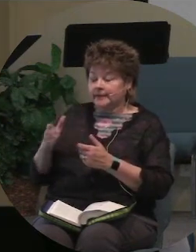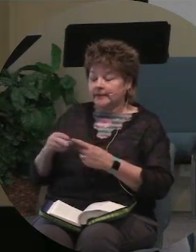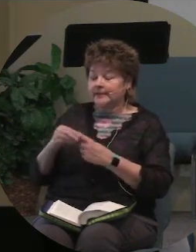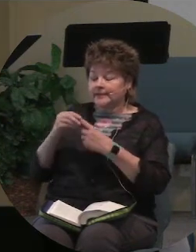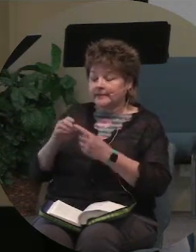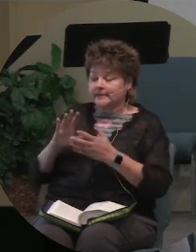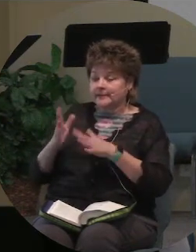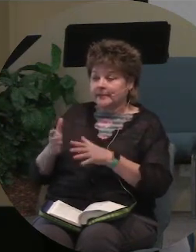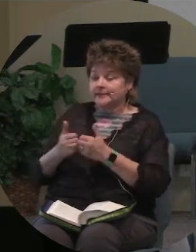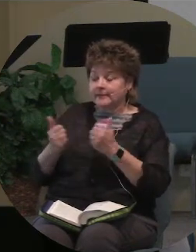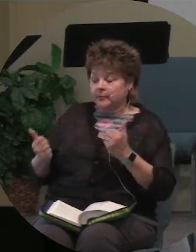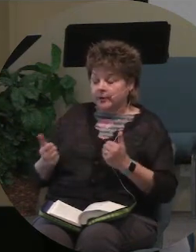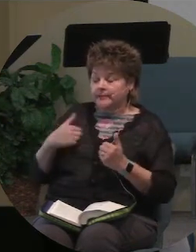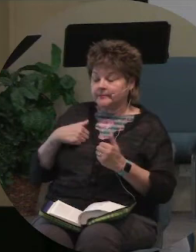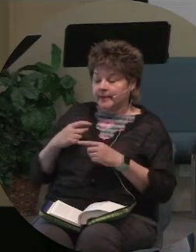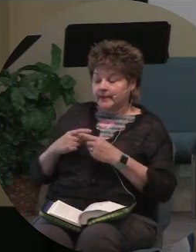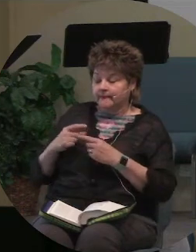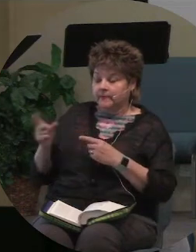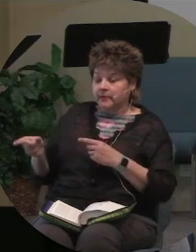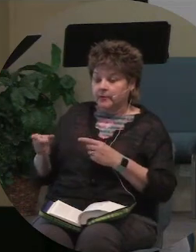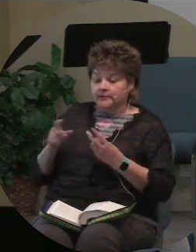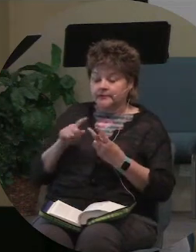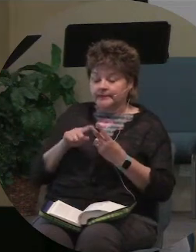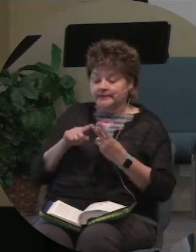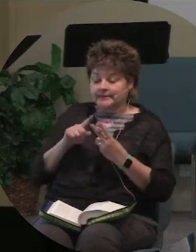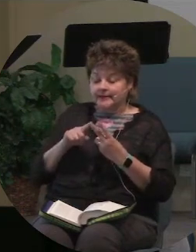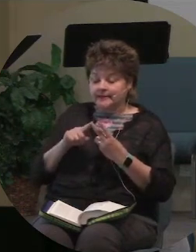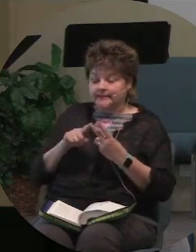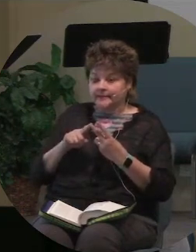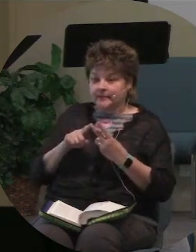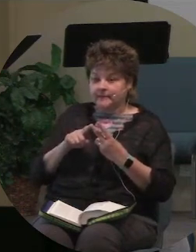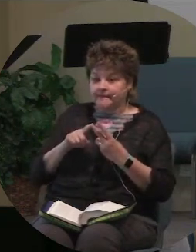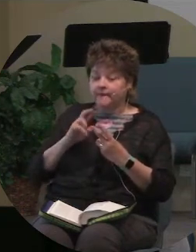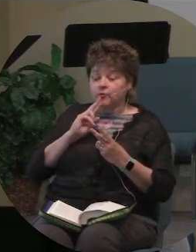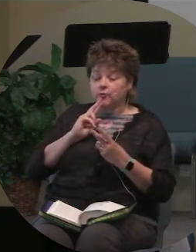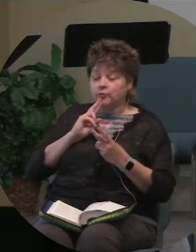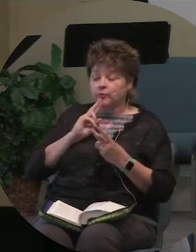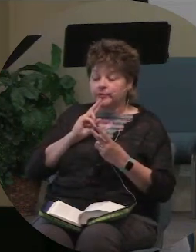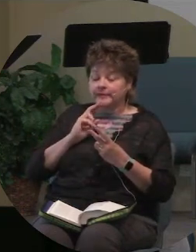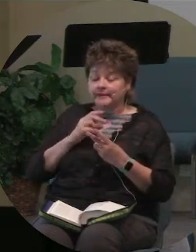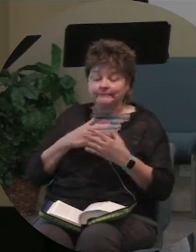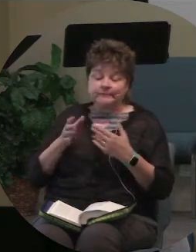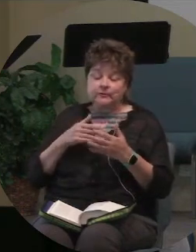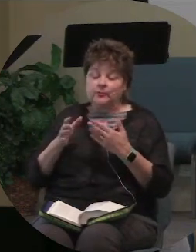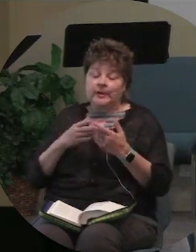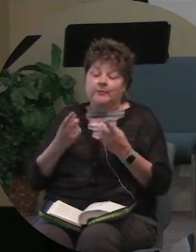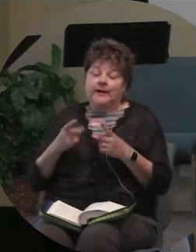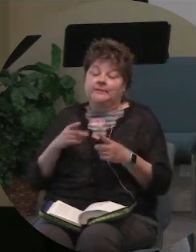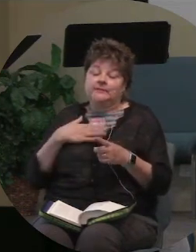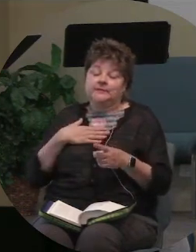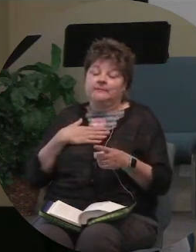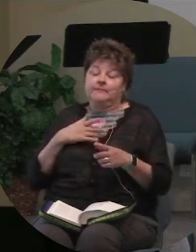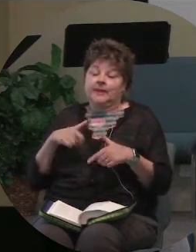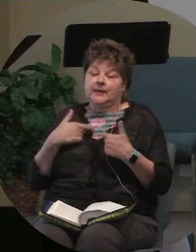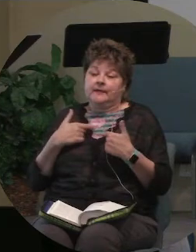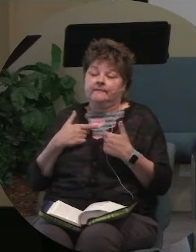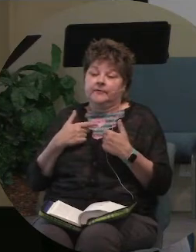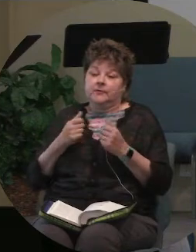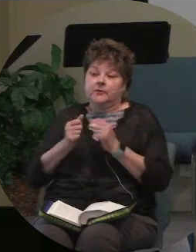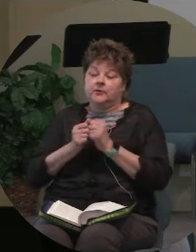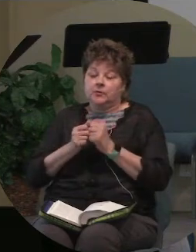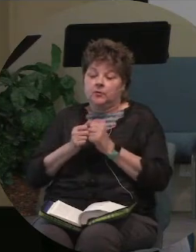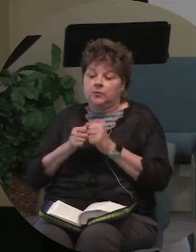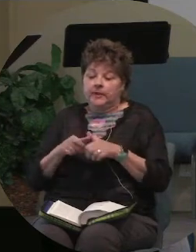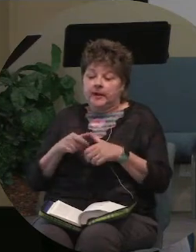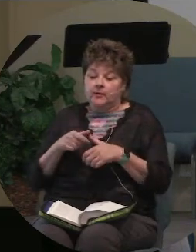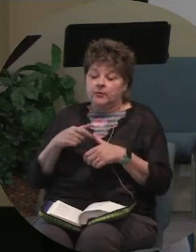second act of kindness. For Ruth to go, it doesn't matter what happens in my life. Without me,